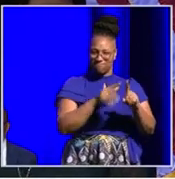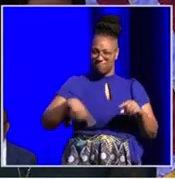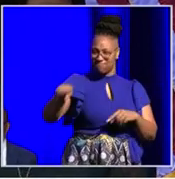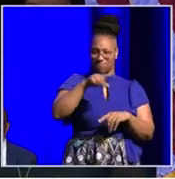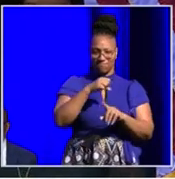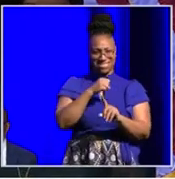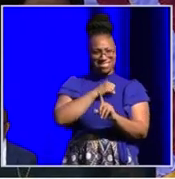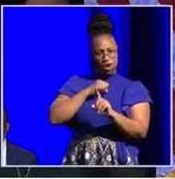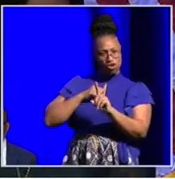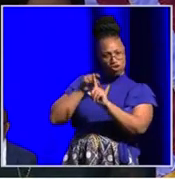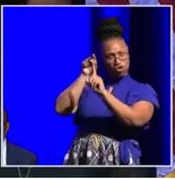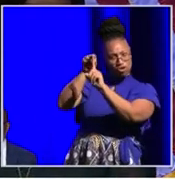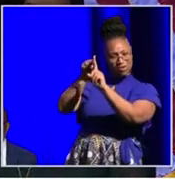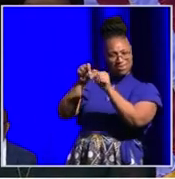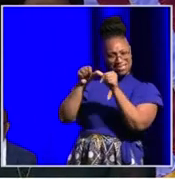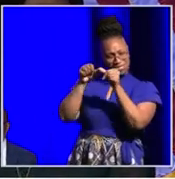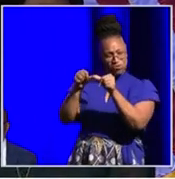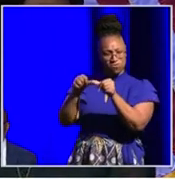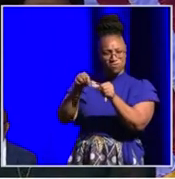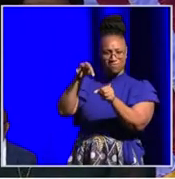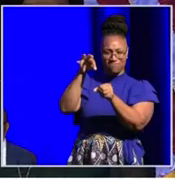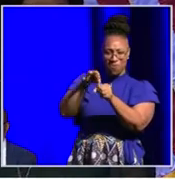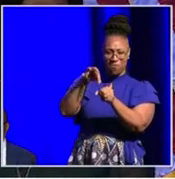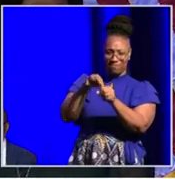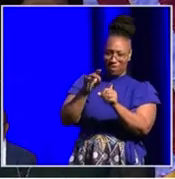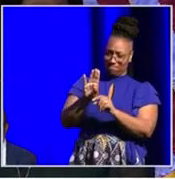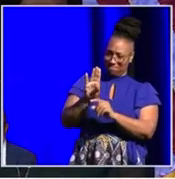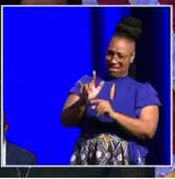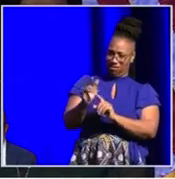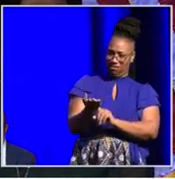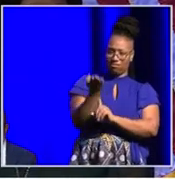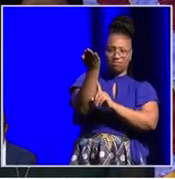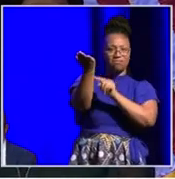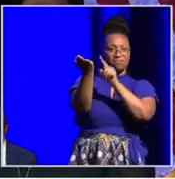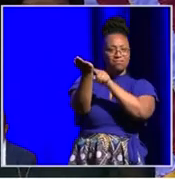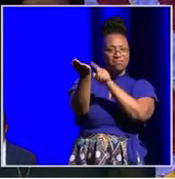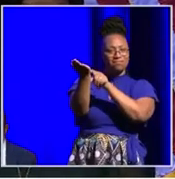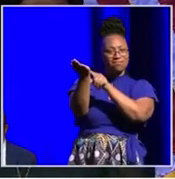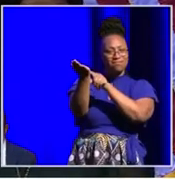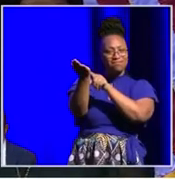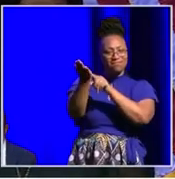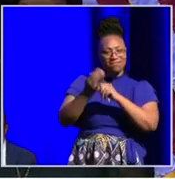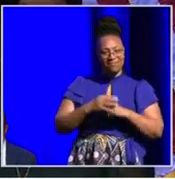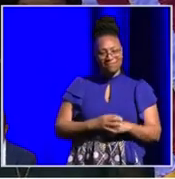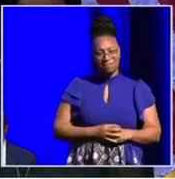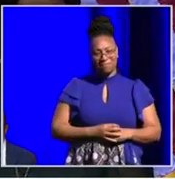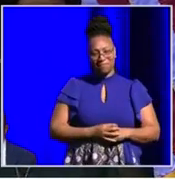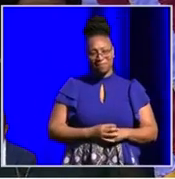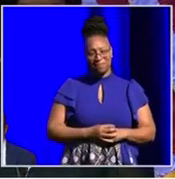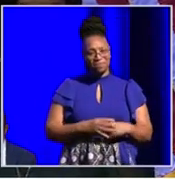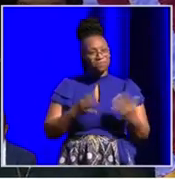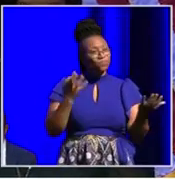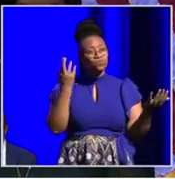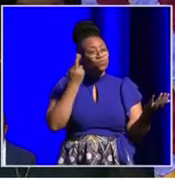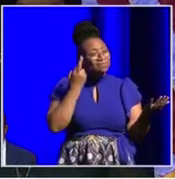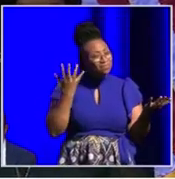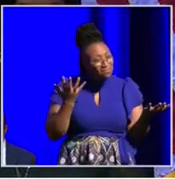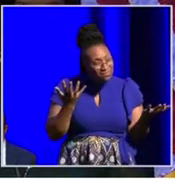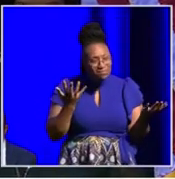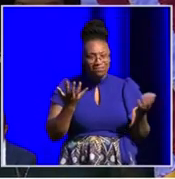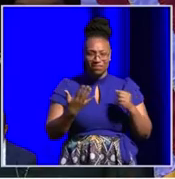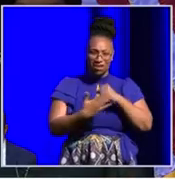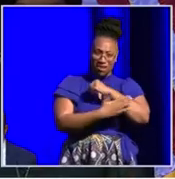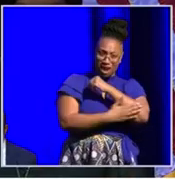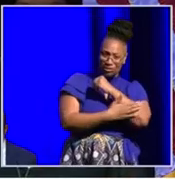vote on the bill. That vote will help bring national attention to the